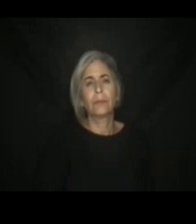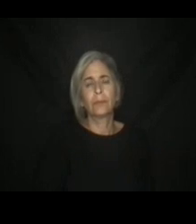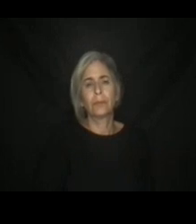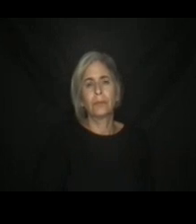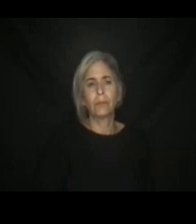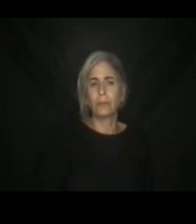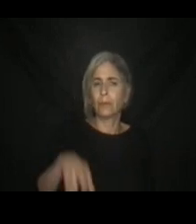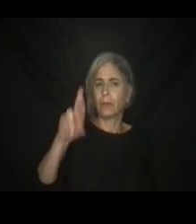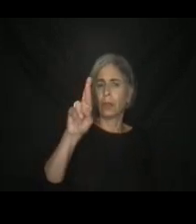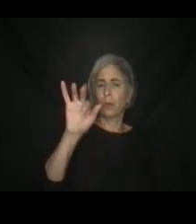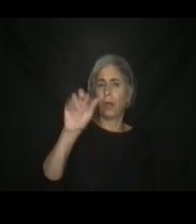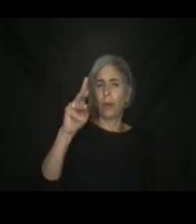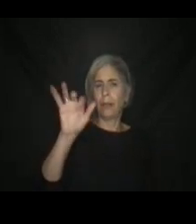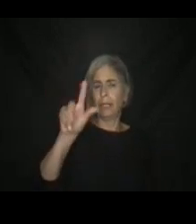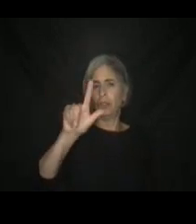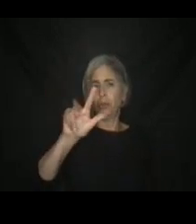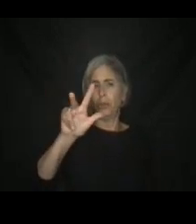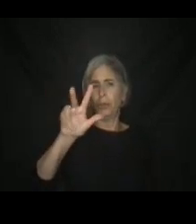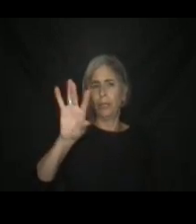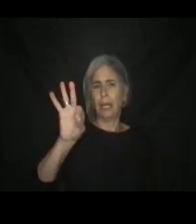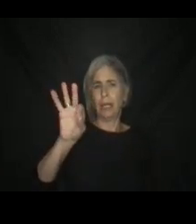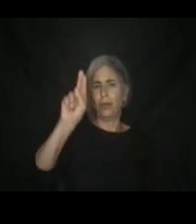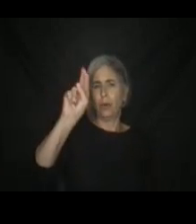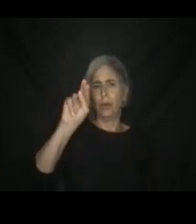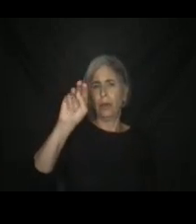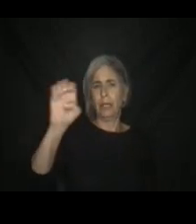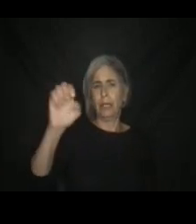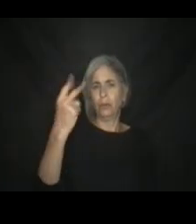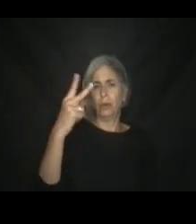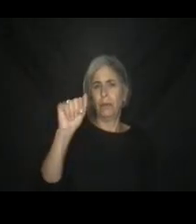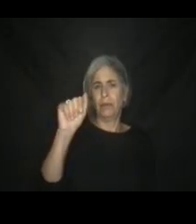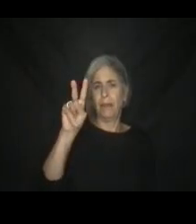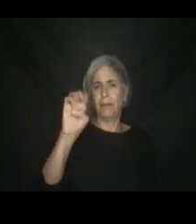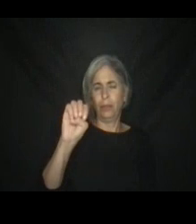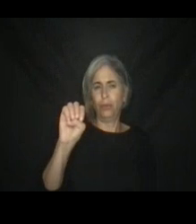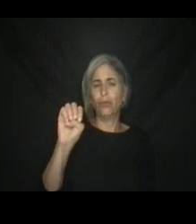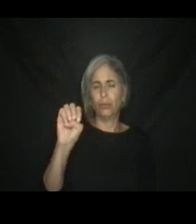Ray Whiteley, 239 Northeast 12th Avenue.